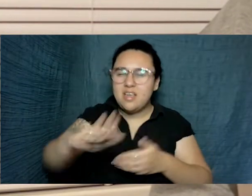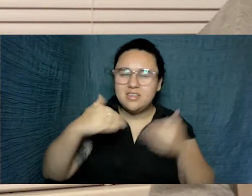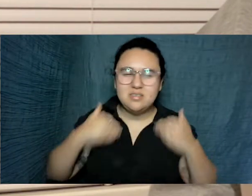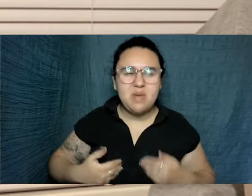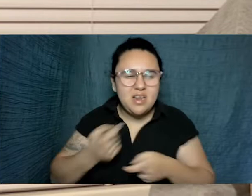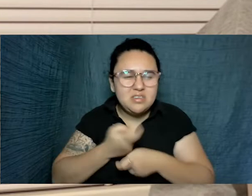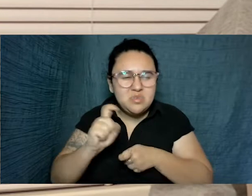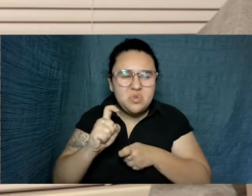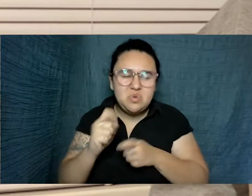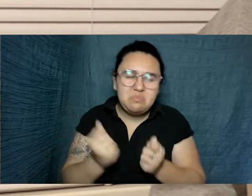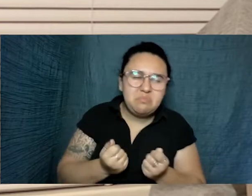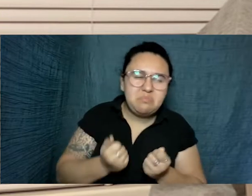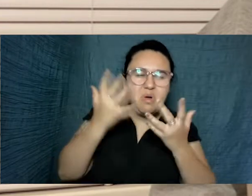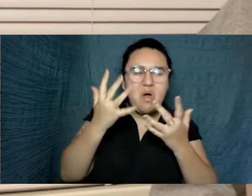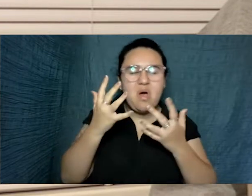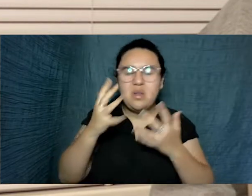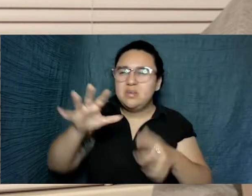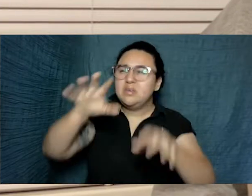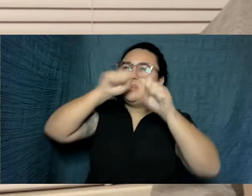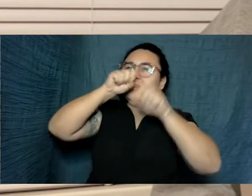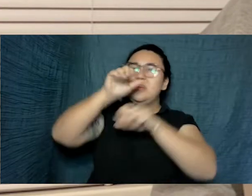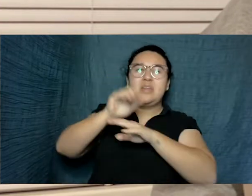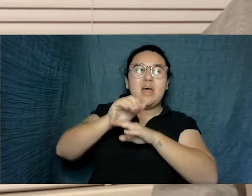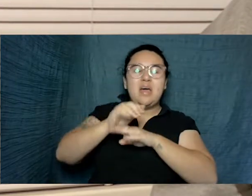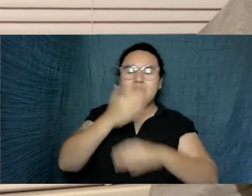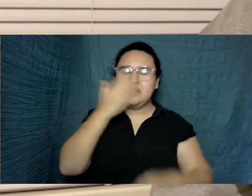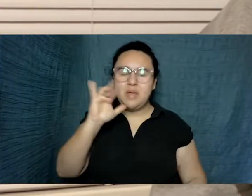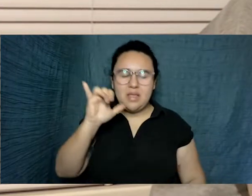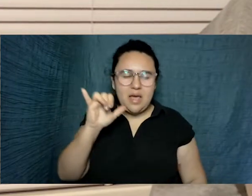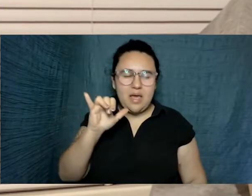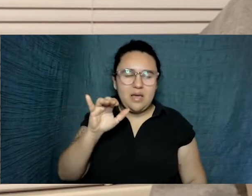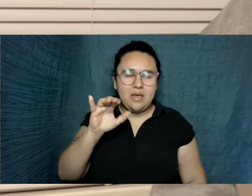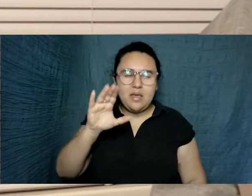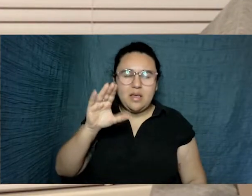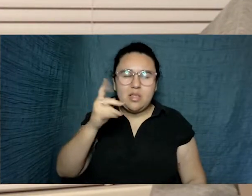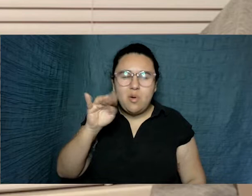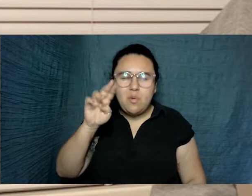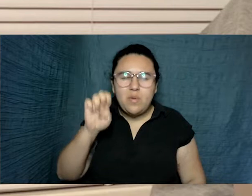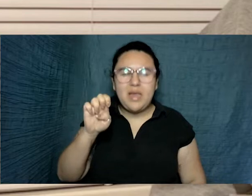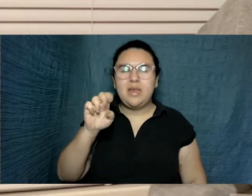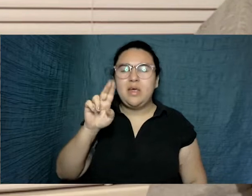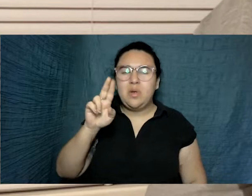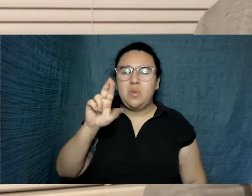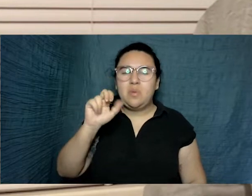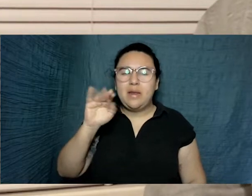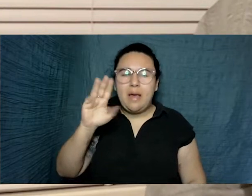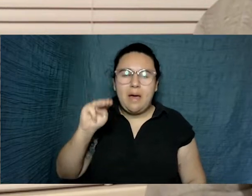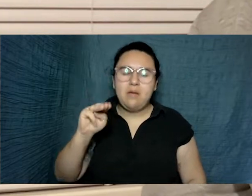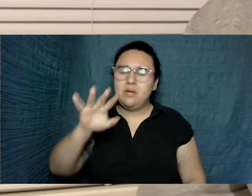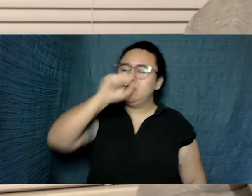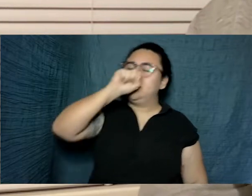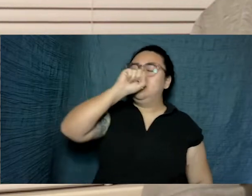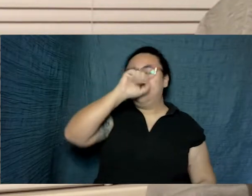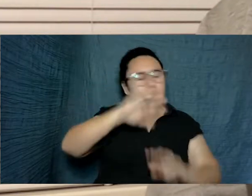popped. The night smoke itched of chlorine and depleted uranium, and its smell was tumor-sick tear. I looked